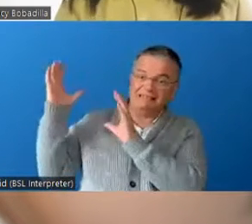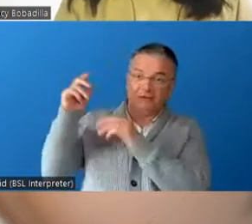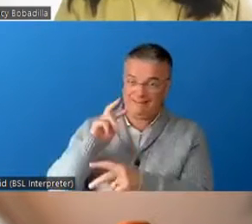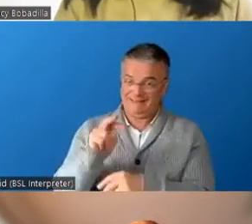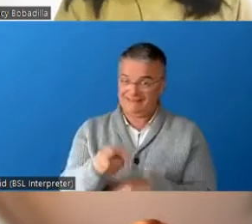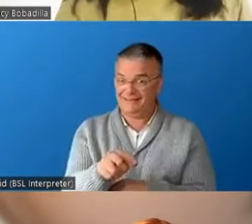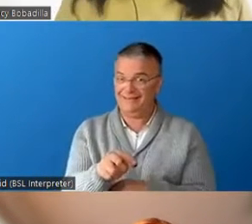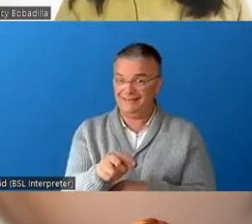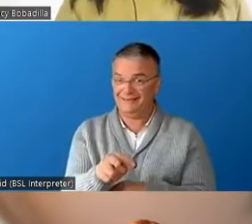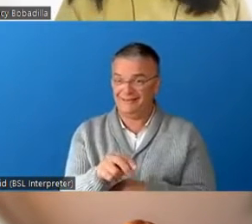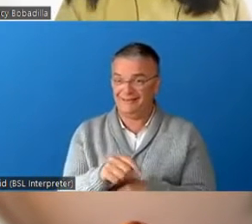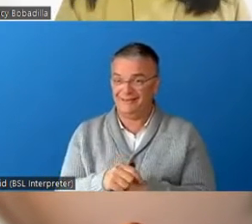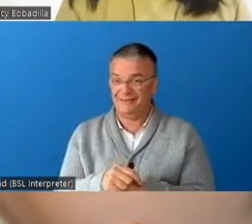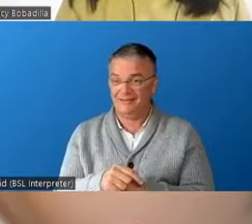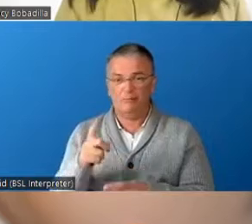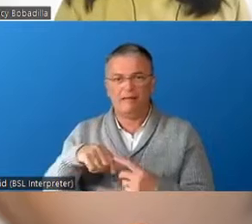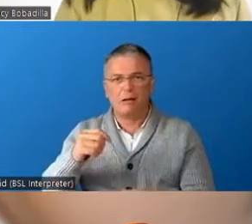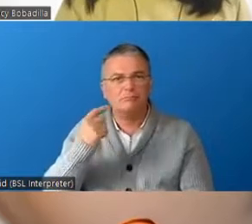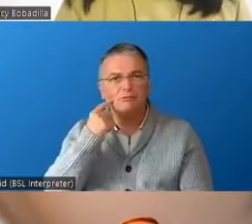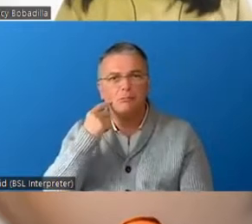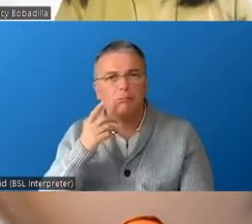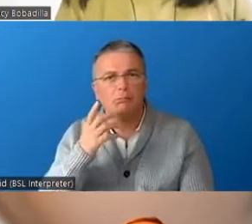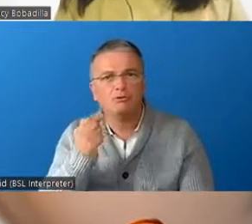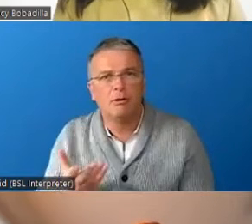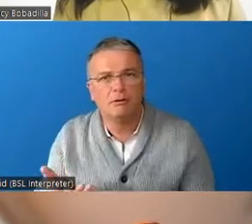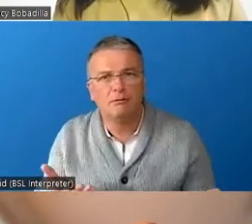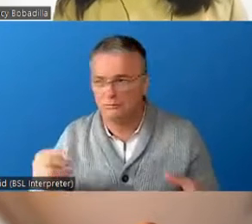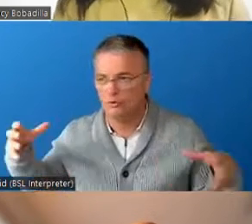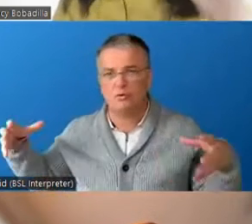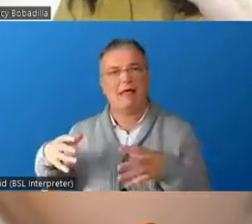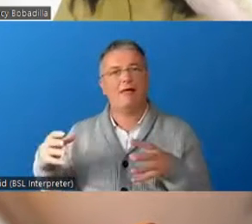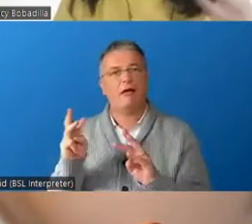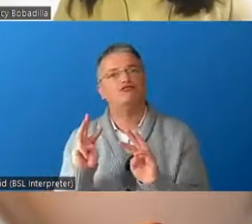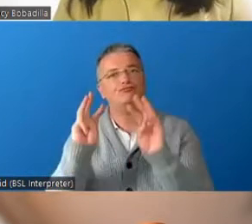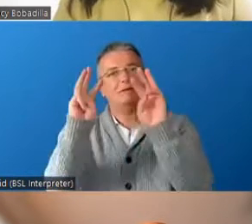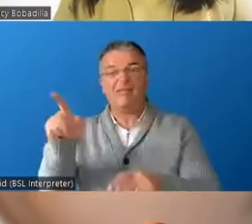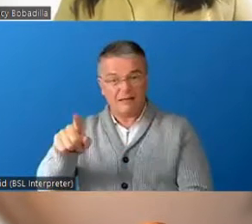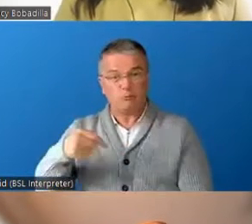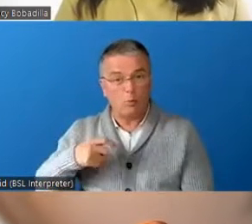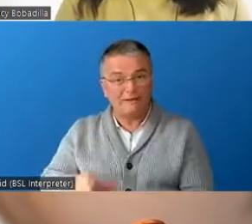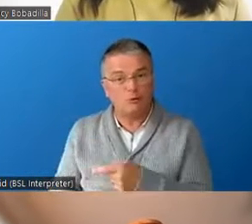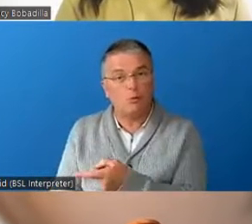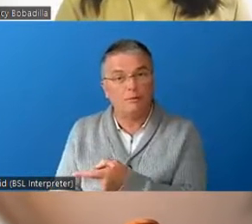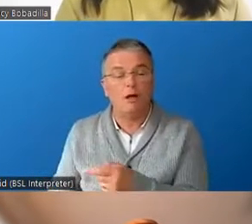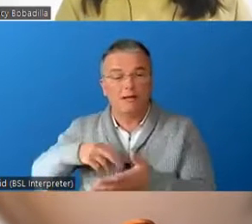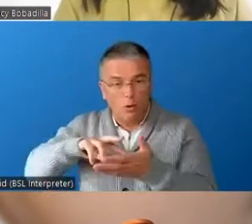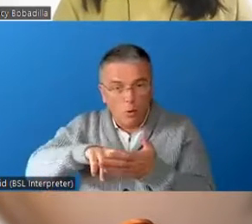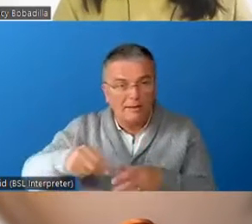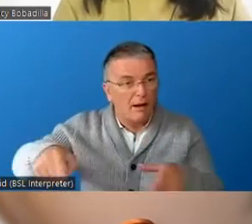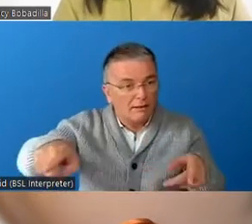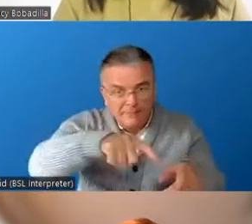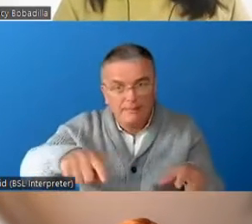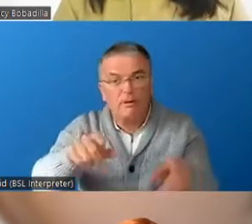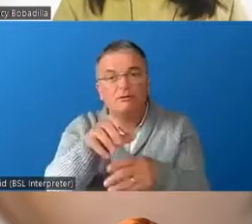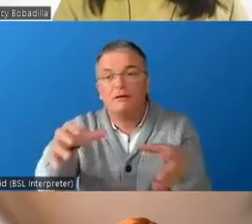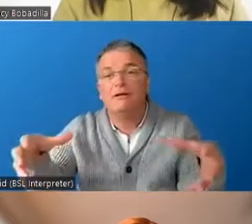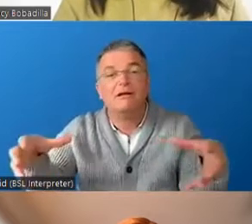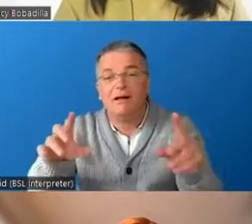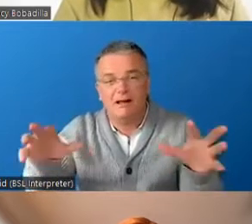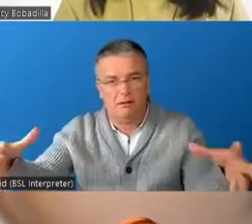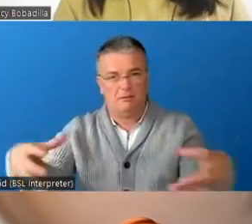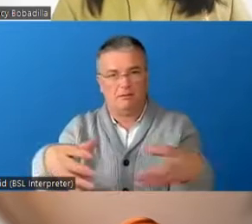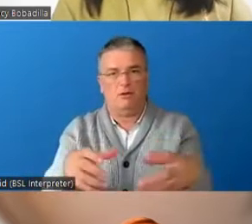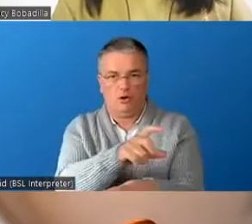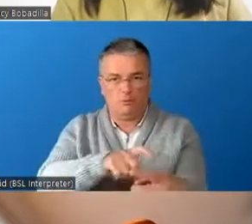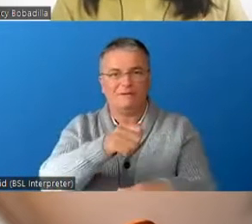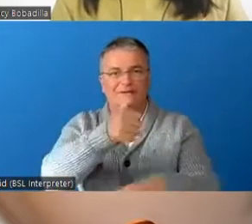slides, becomes very possible. And that is exactly what we do. So we organize people into community-based